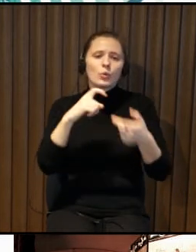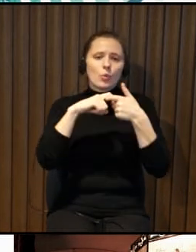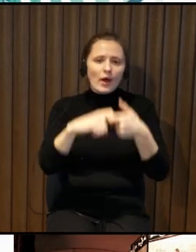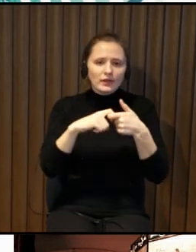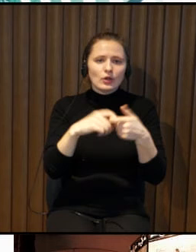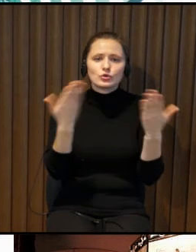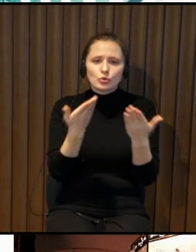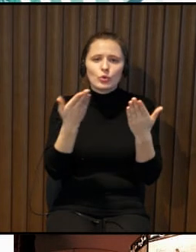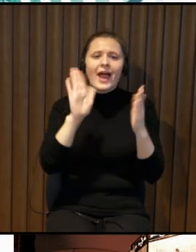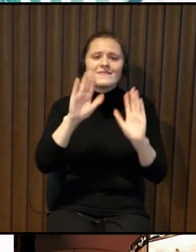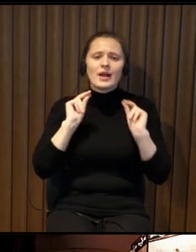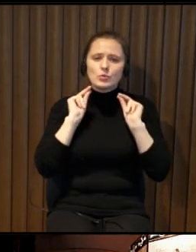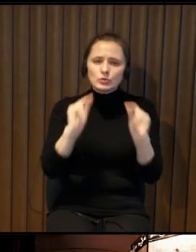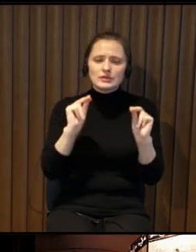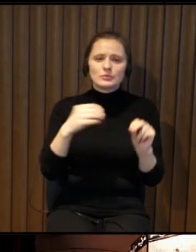create benefit for all.